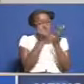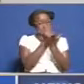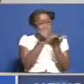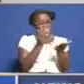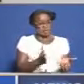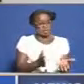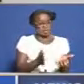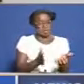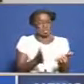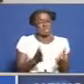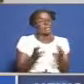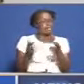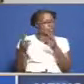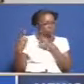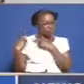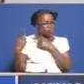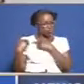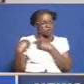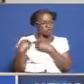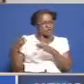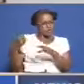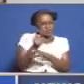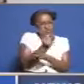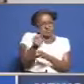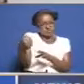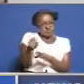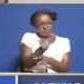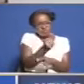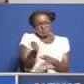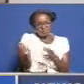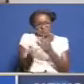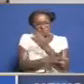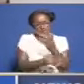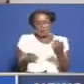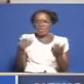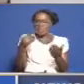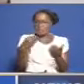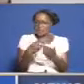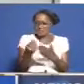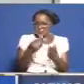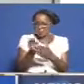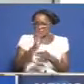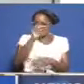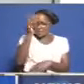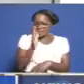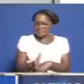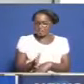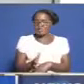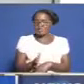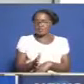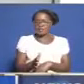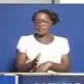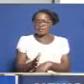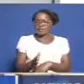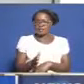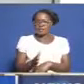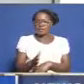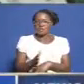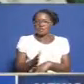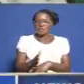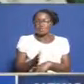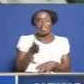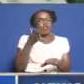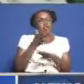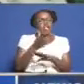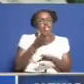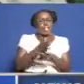wide syndicate that has swindled Kenyans hundreds of millions of shillings. Police say Nasra's castle has been built on fake